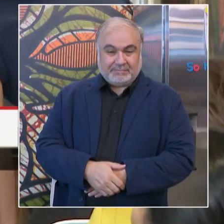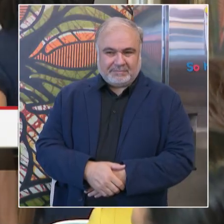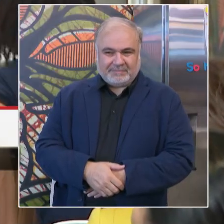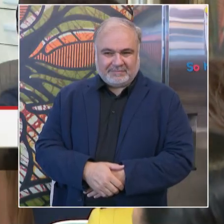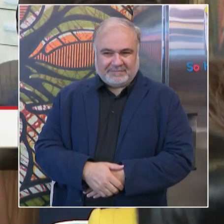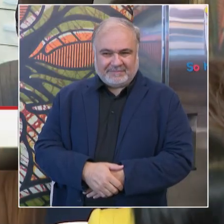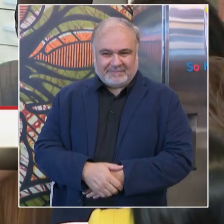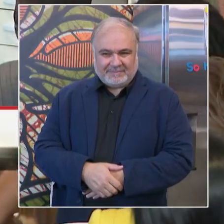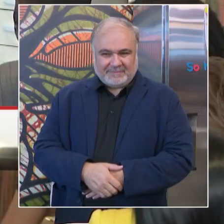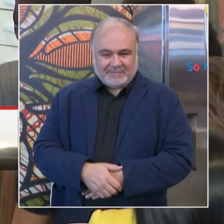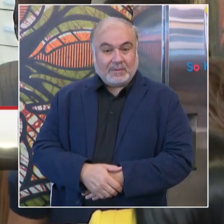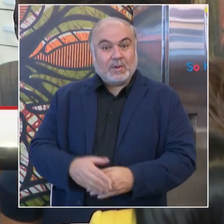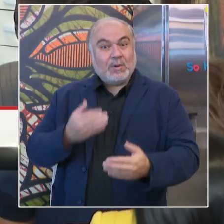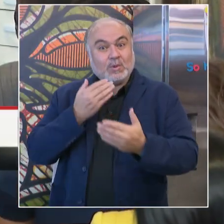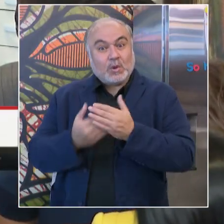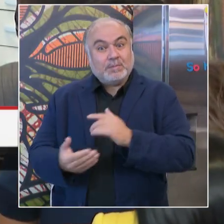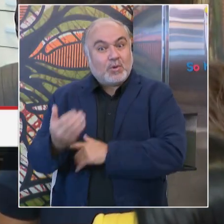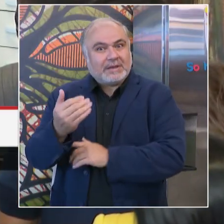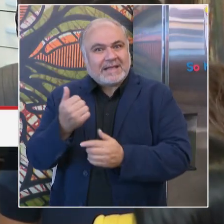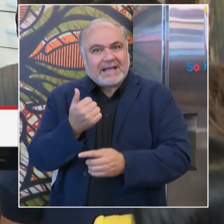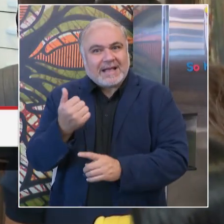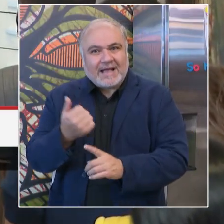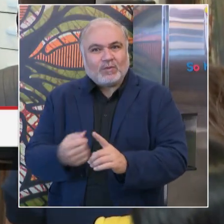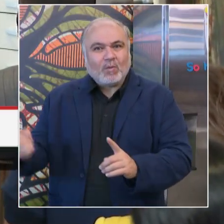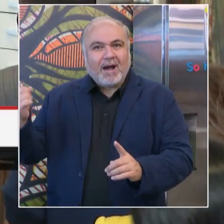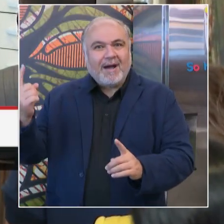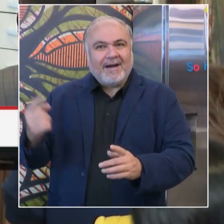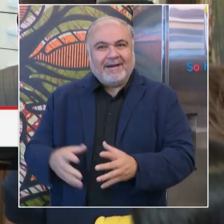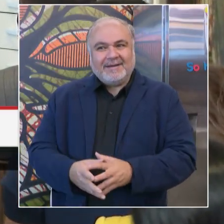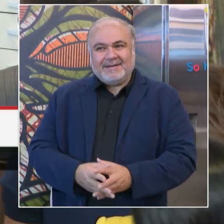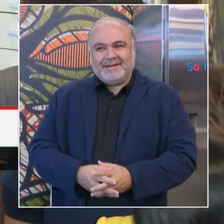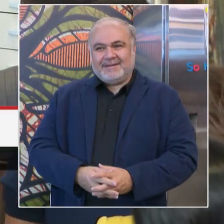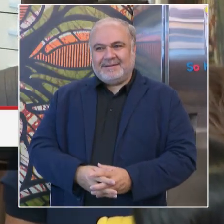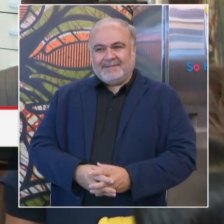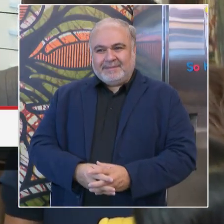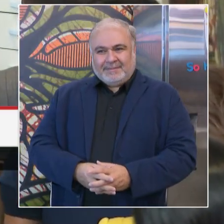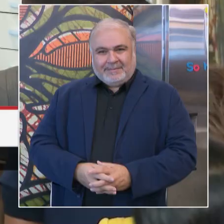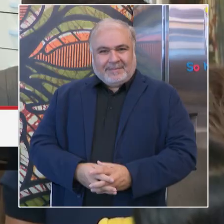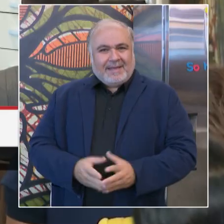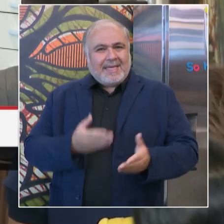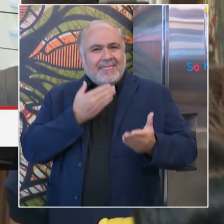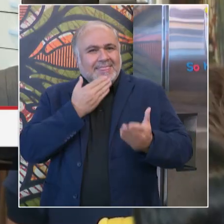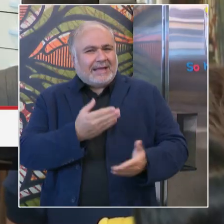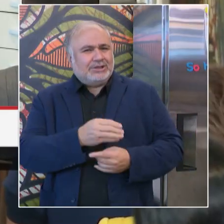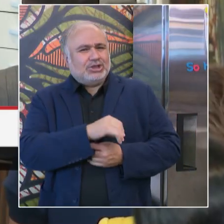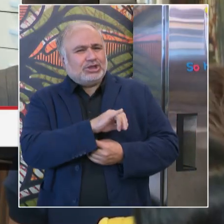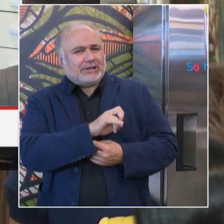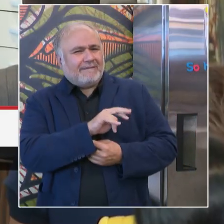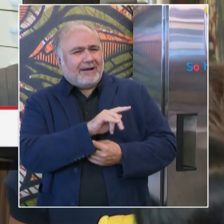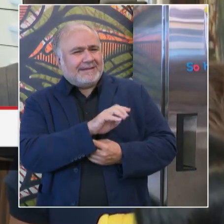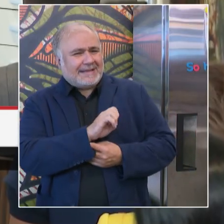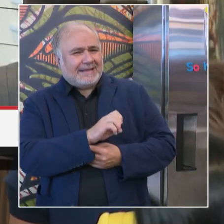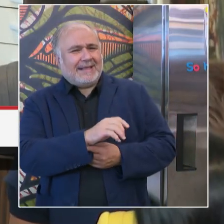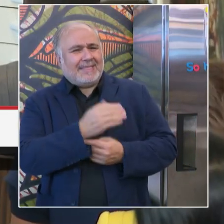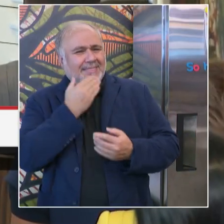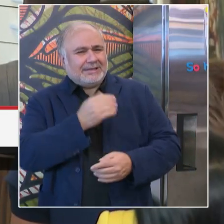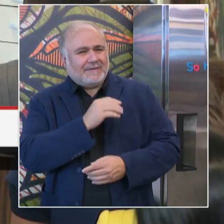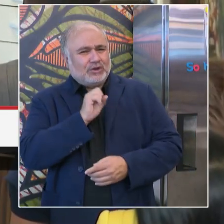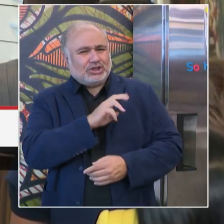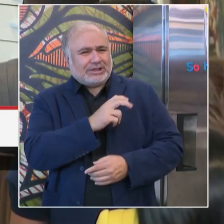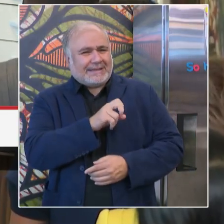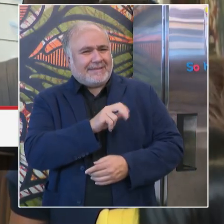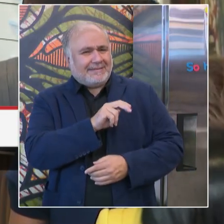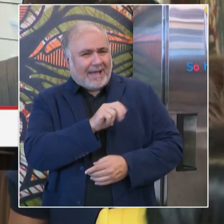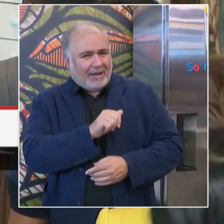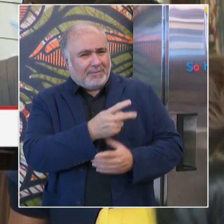Good morning, everyone. Javante, thank you so very much, and thank you to Ms. McCollum. Your